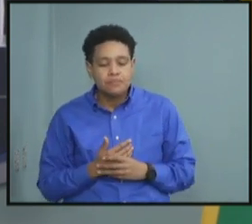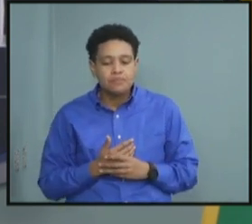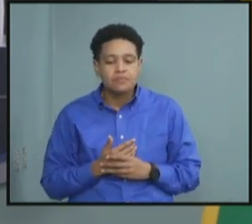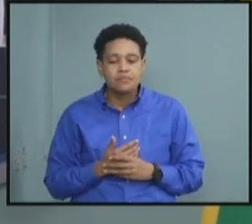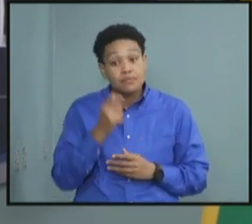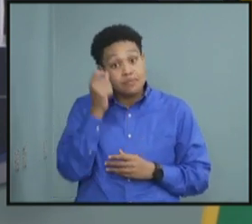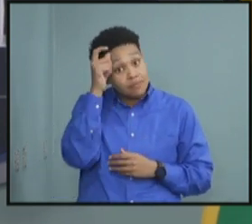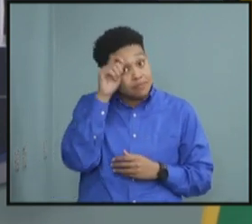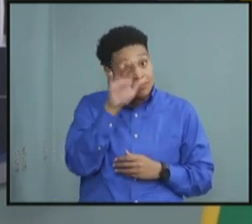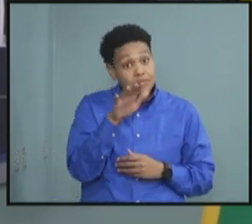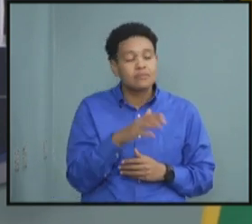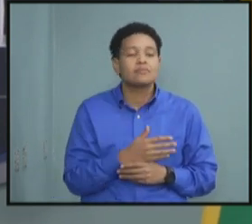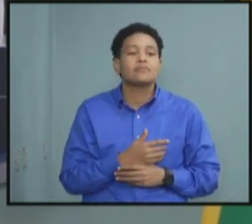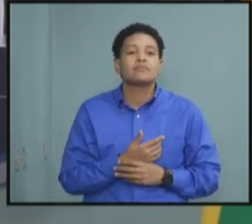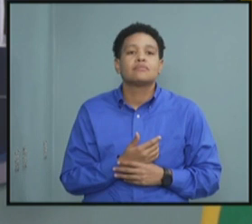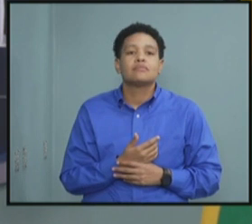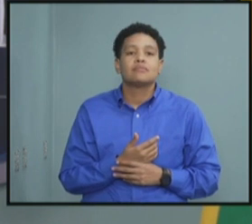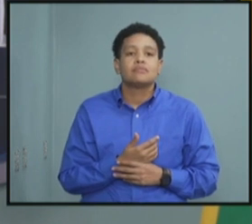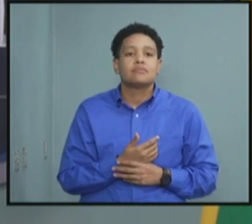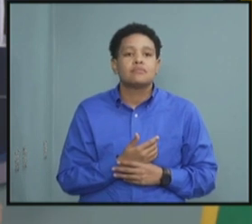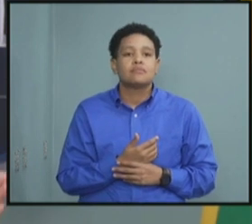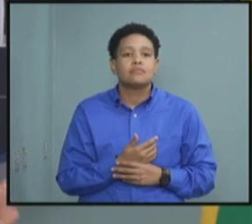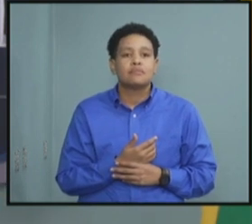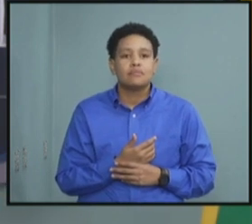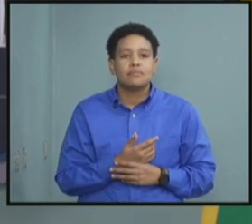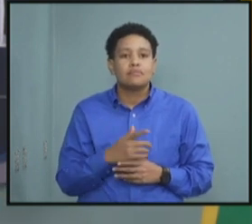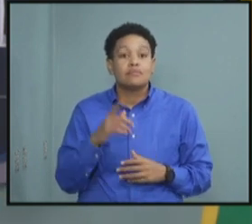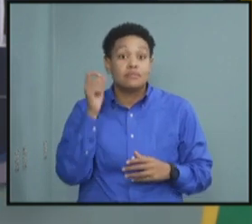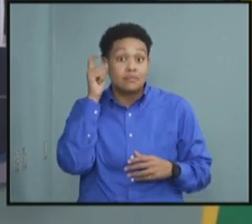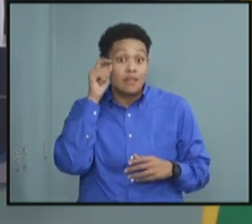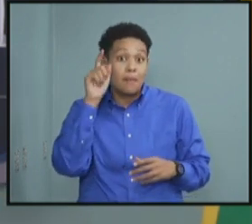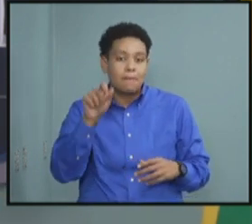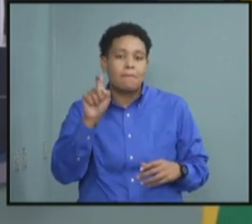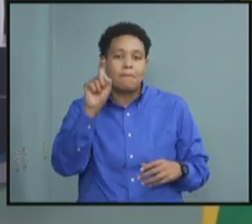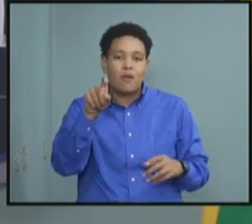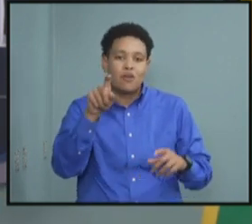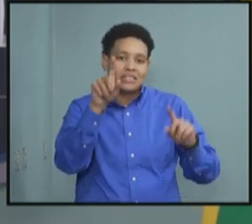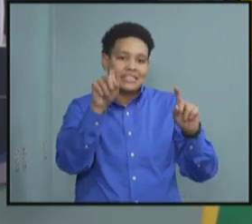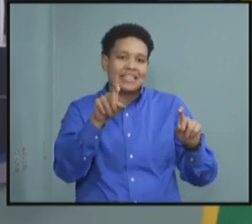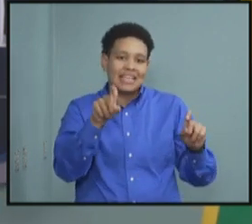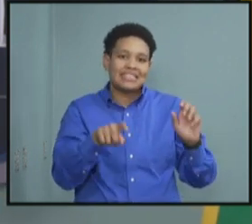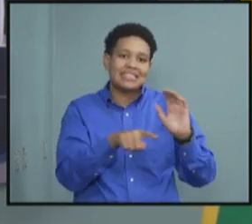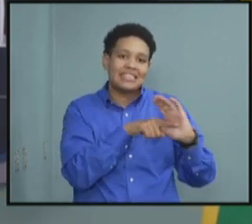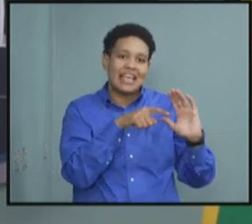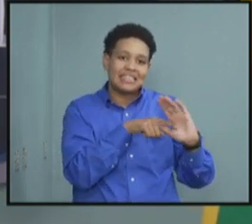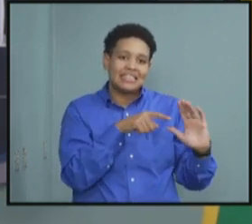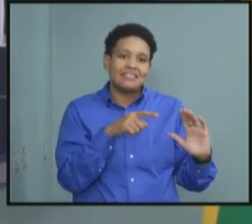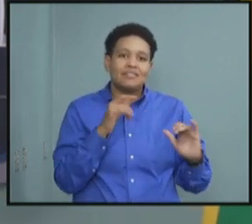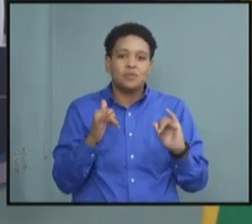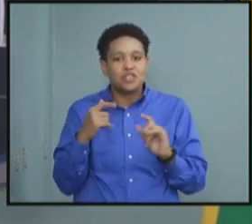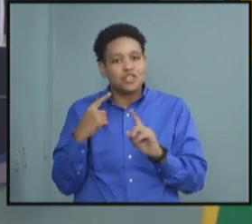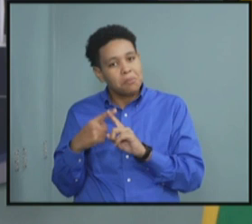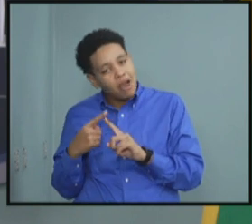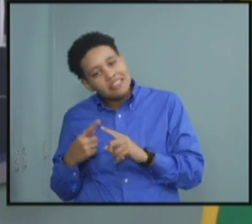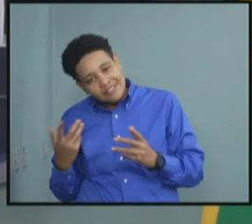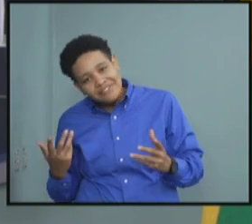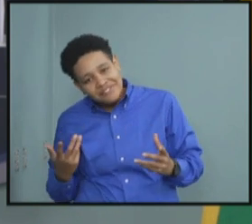providing, of course, that they test negative, which is a positive thing.